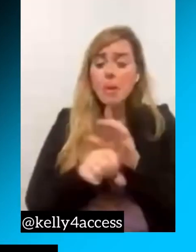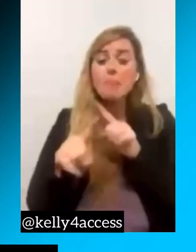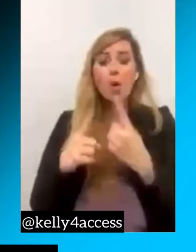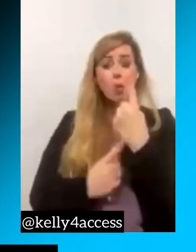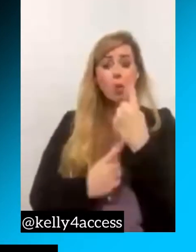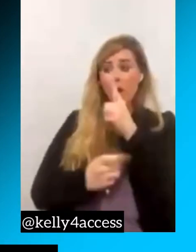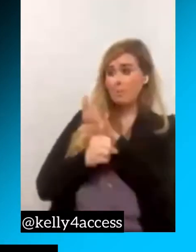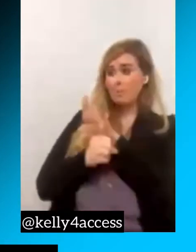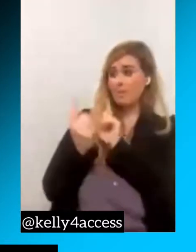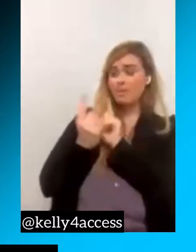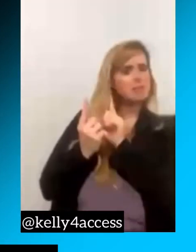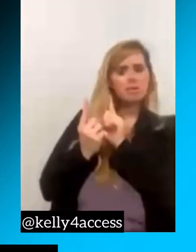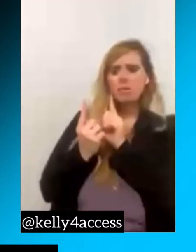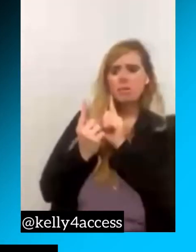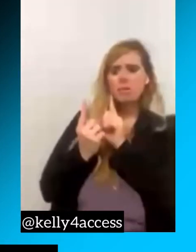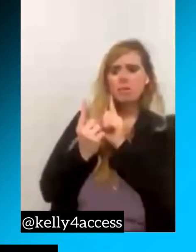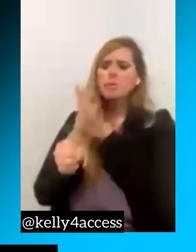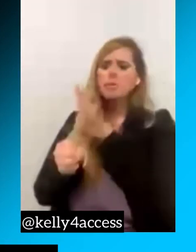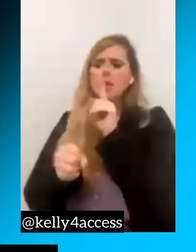The misconception is that